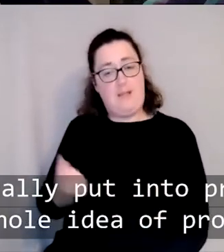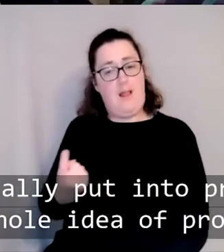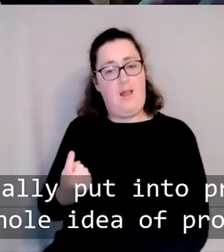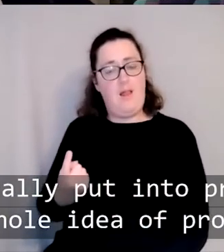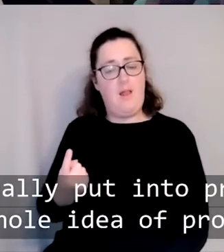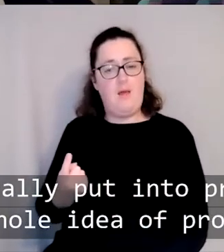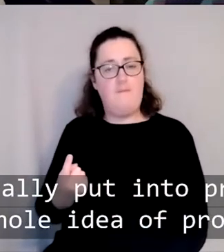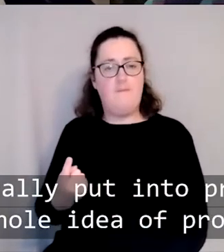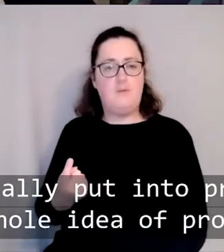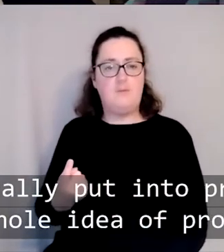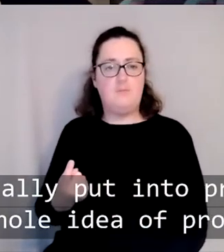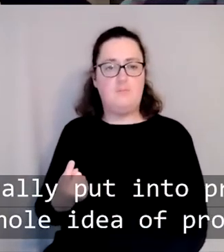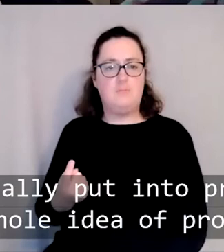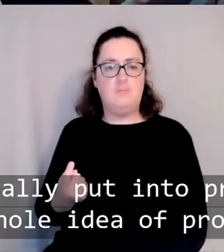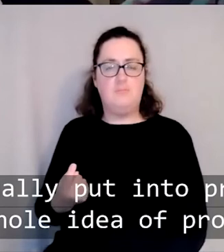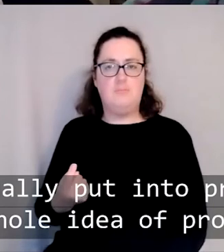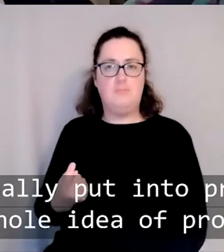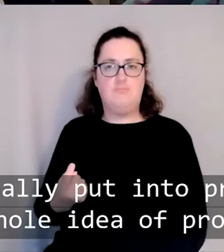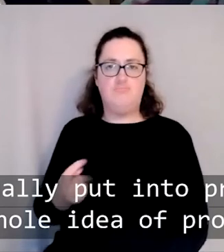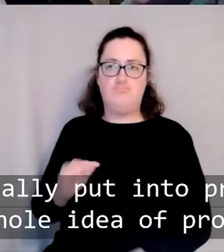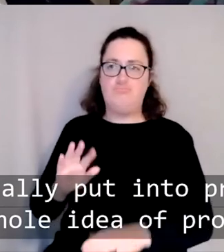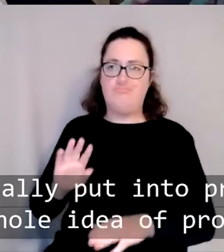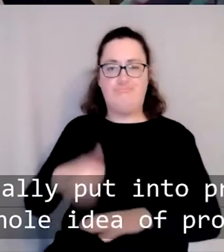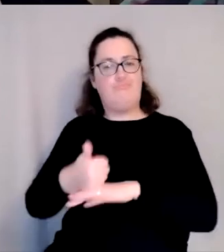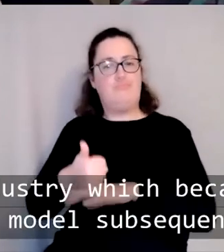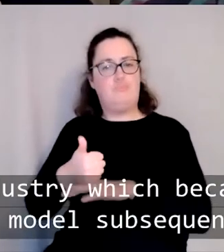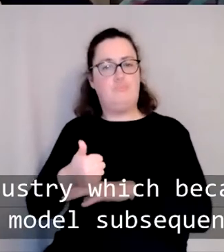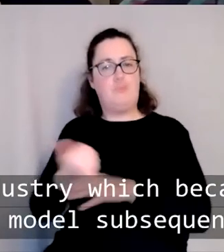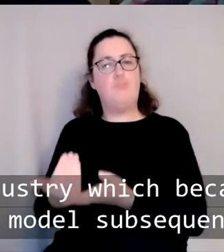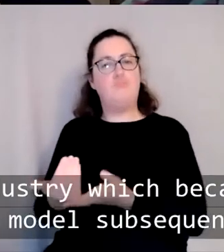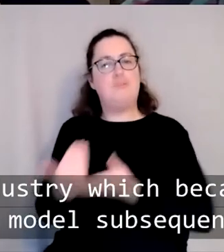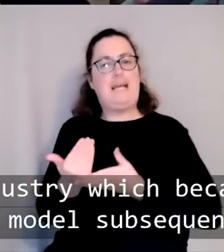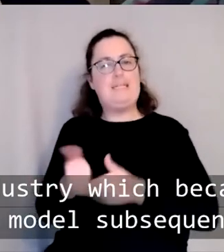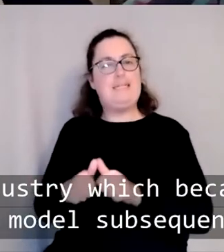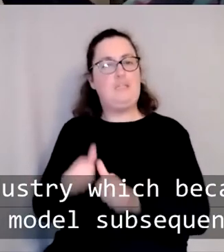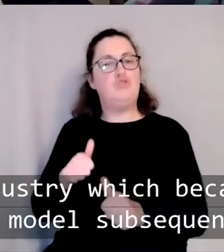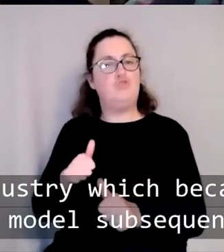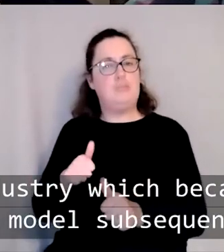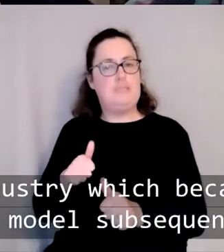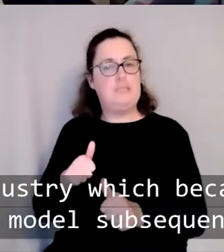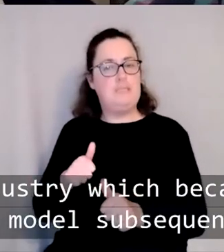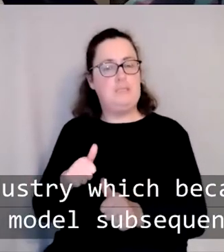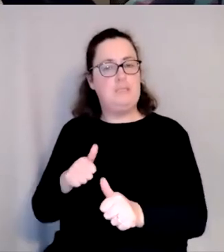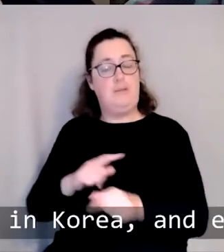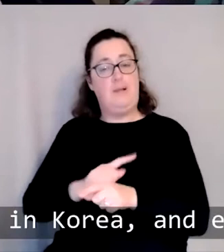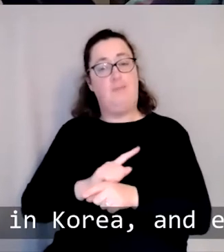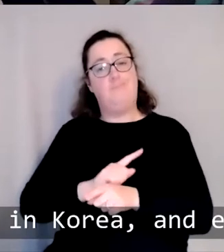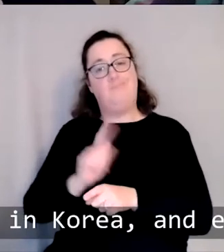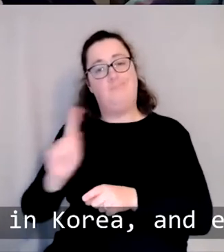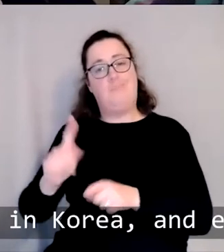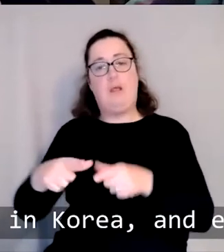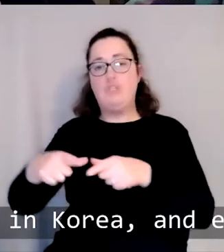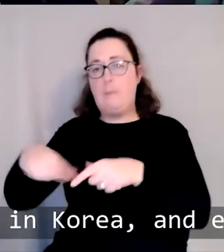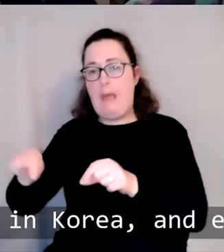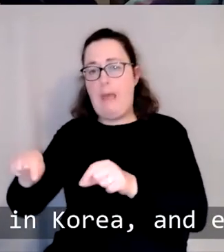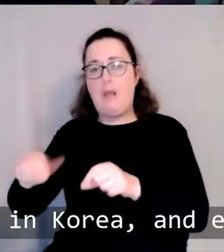practice that whole idea of protected industry, which became the model subsequently in Japan,